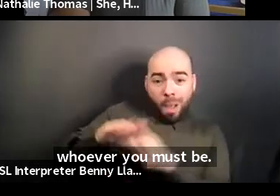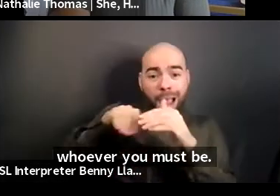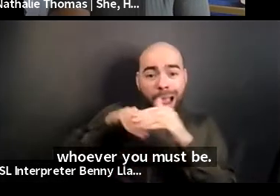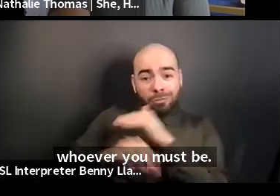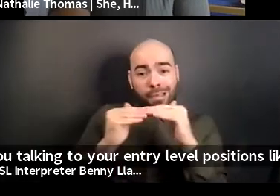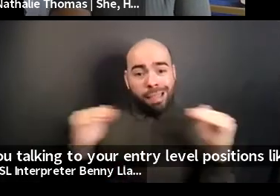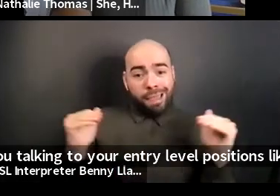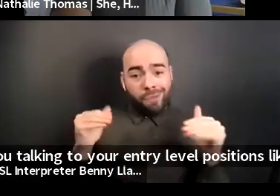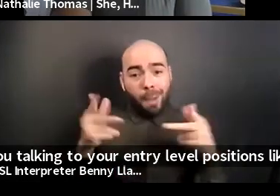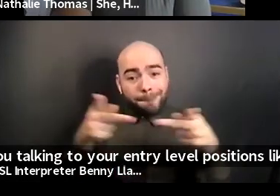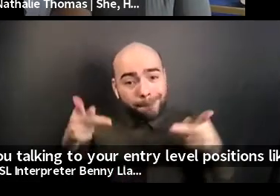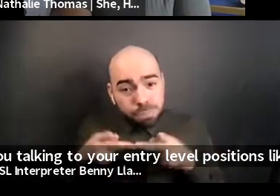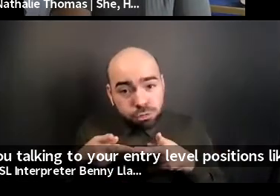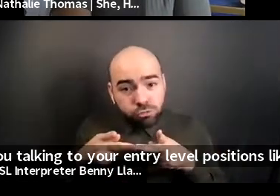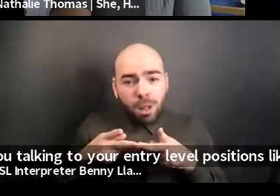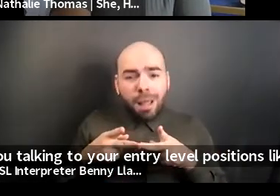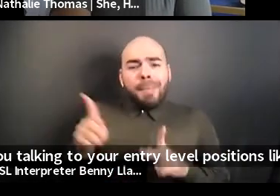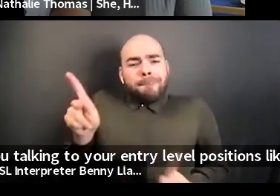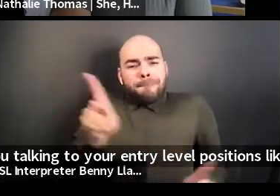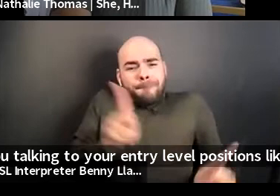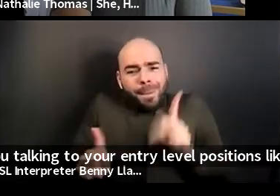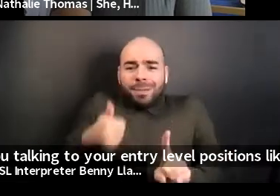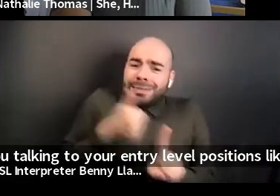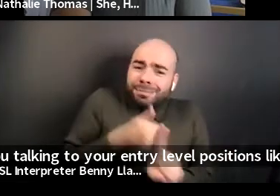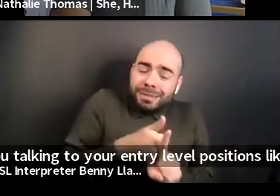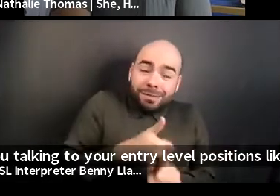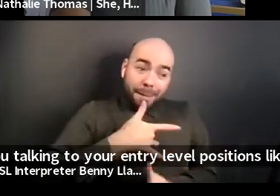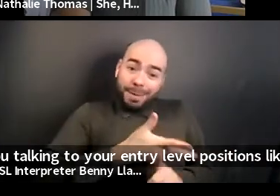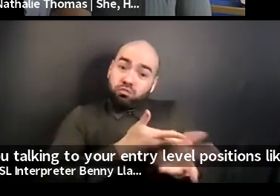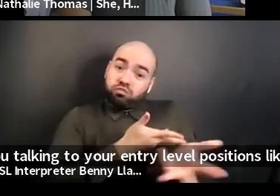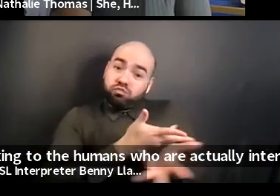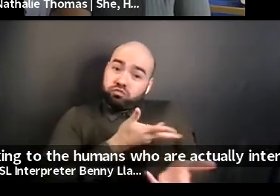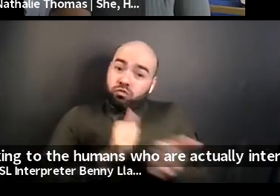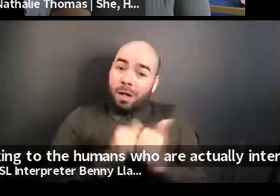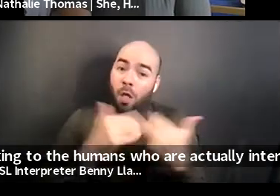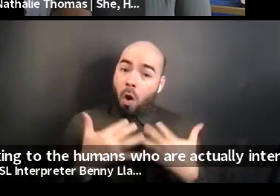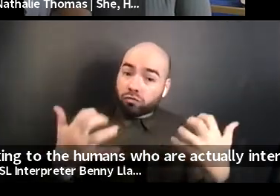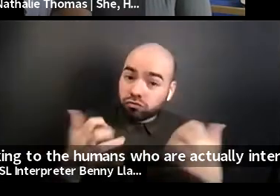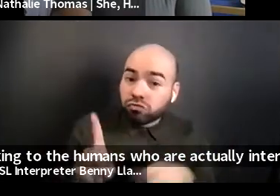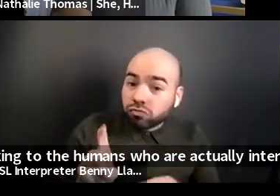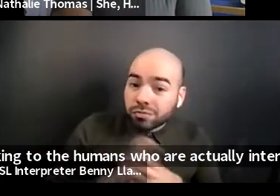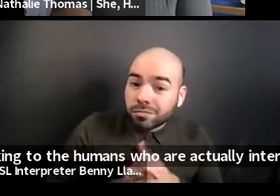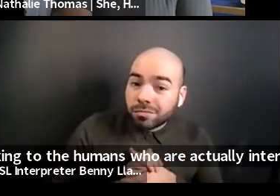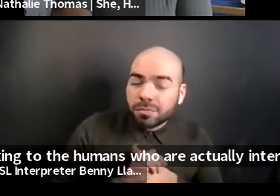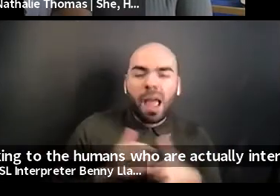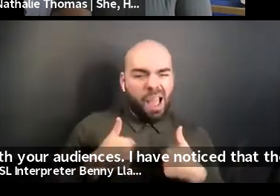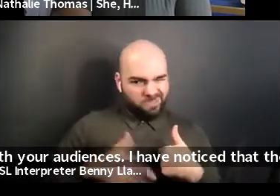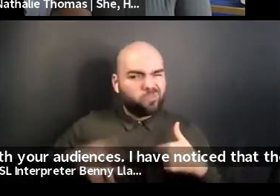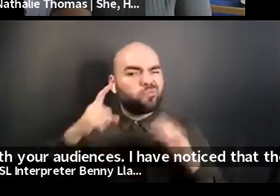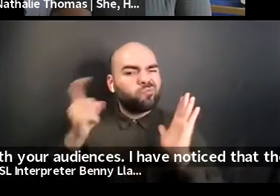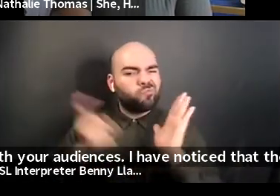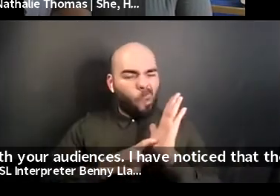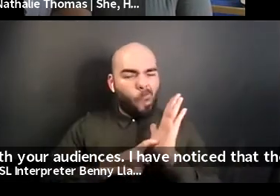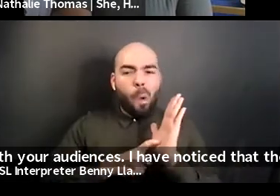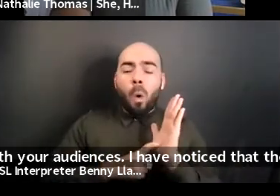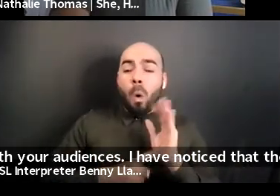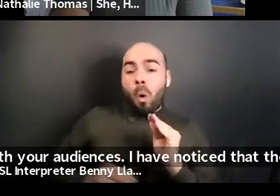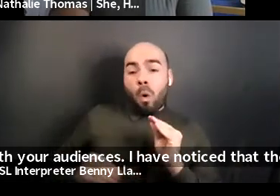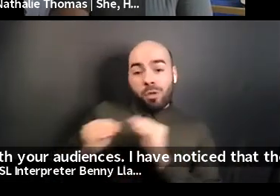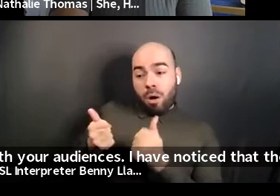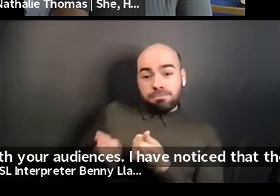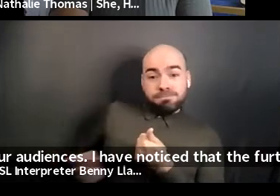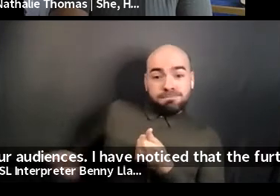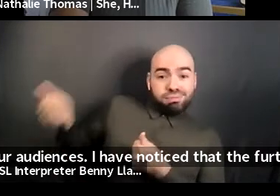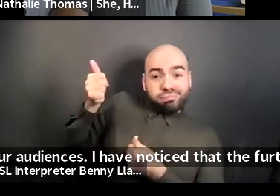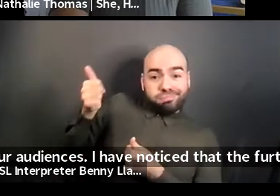to the humans who are actually interacting with your audiences? I've noticed that the further up the poll you get,